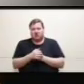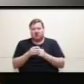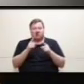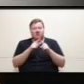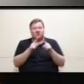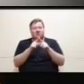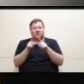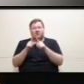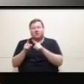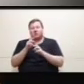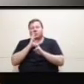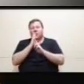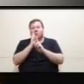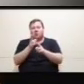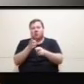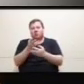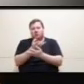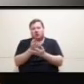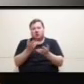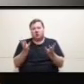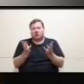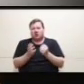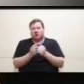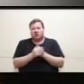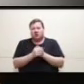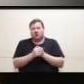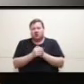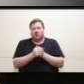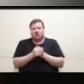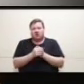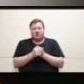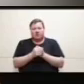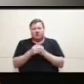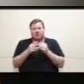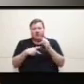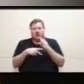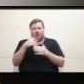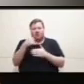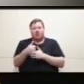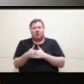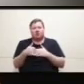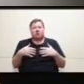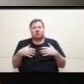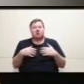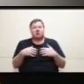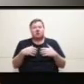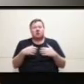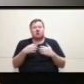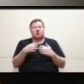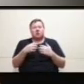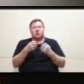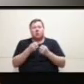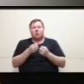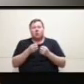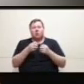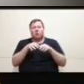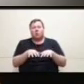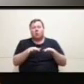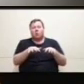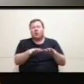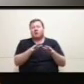Auditor General's report is saying the project, which is the wastewater management project, that part of the money went